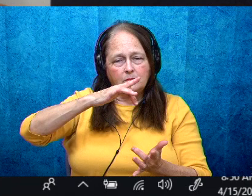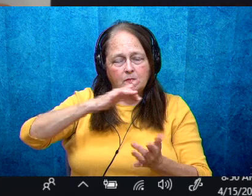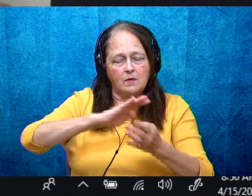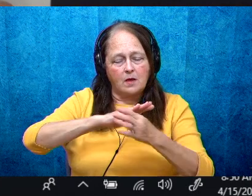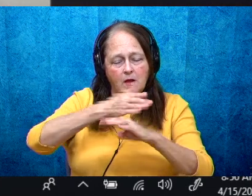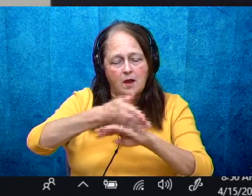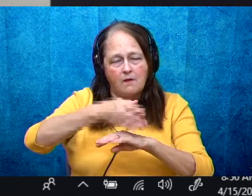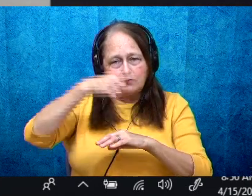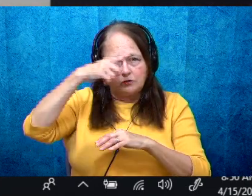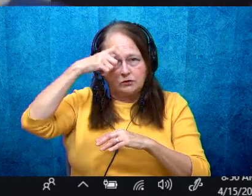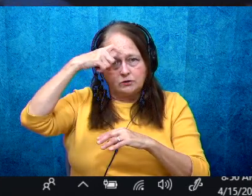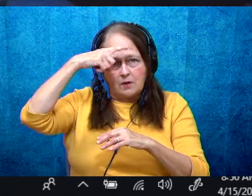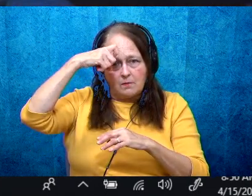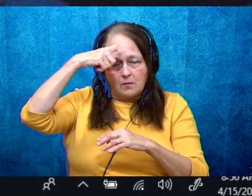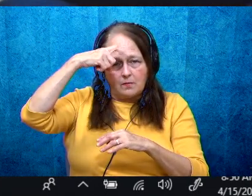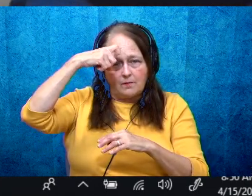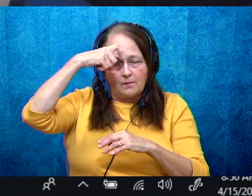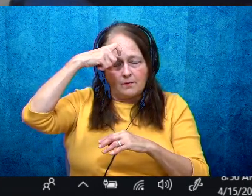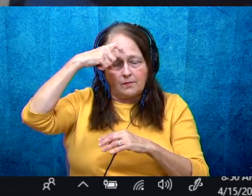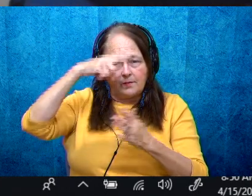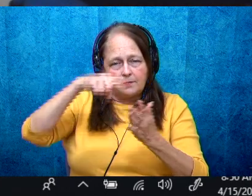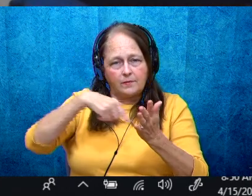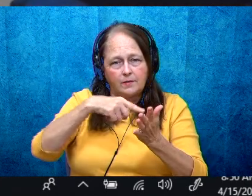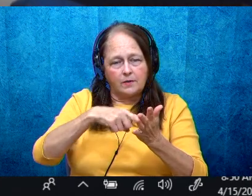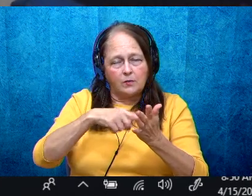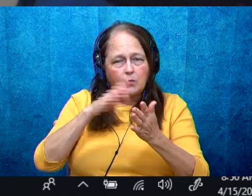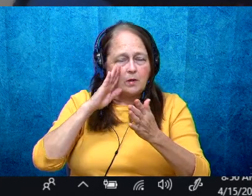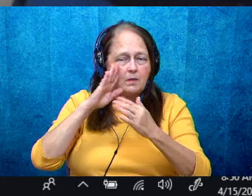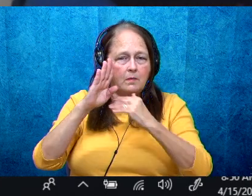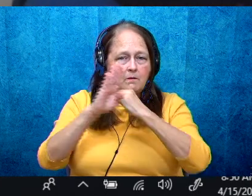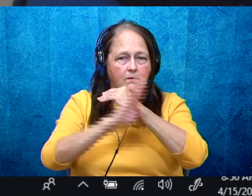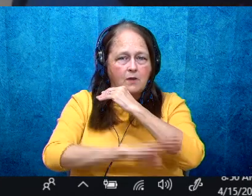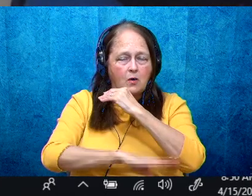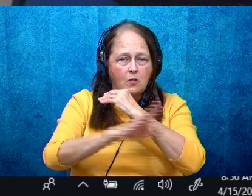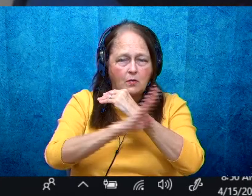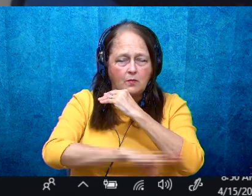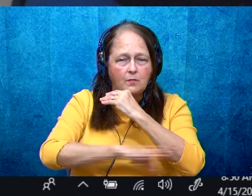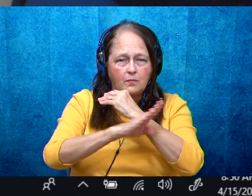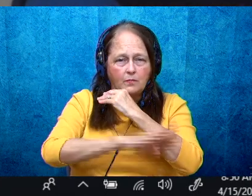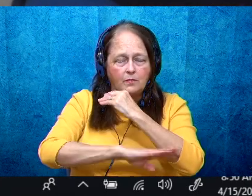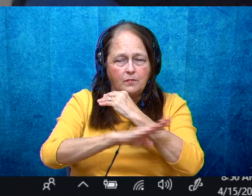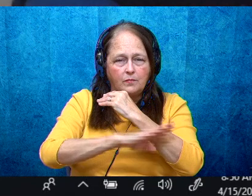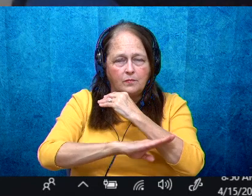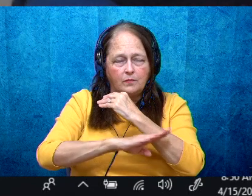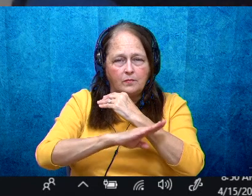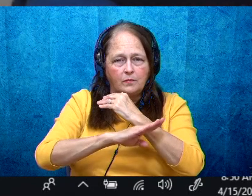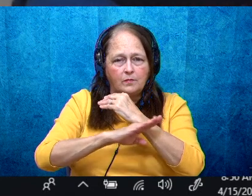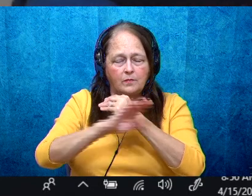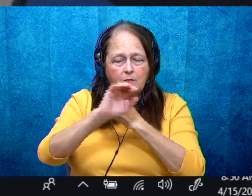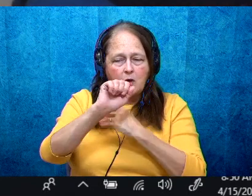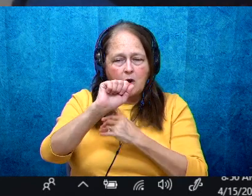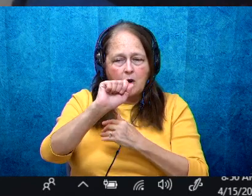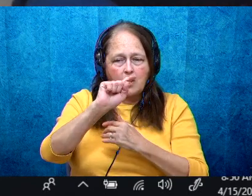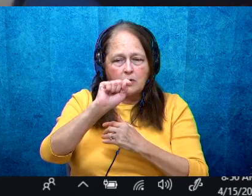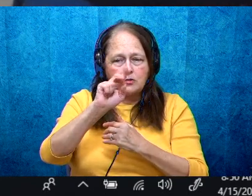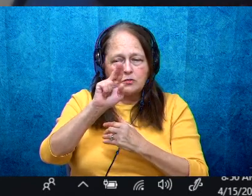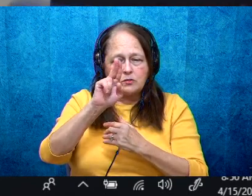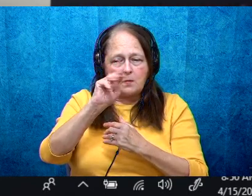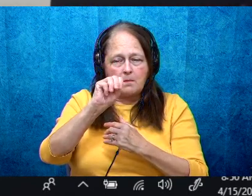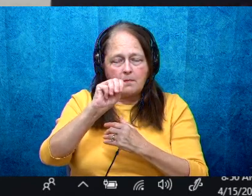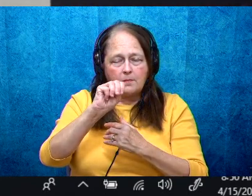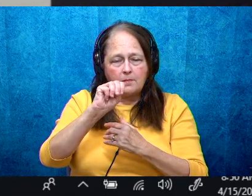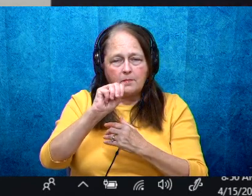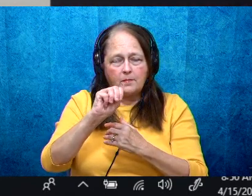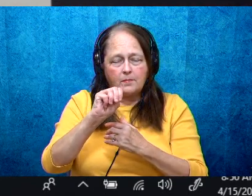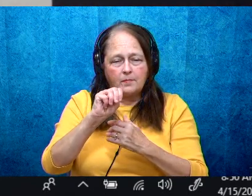after summer, this is going to be fall, which we also call autumn.